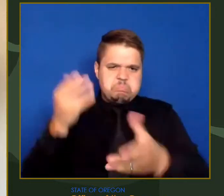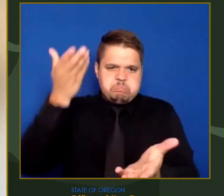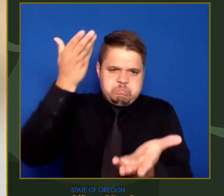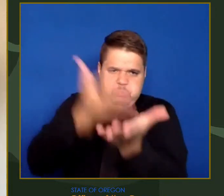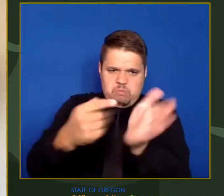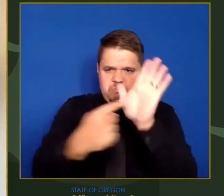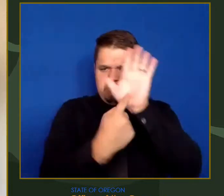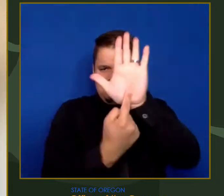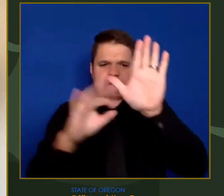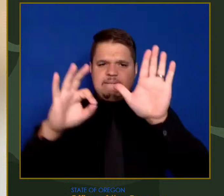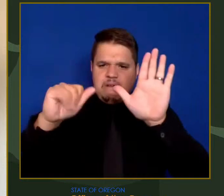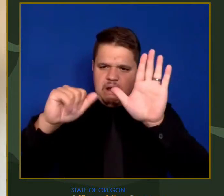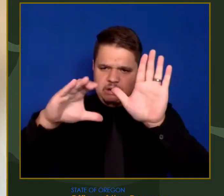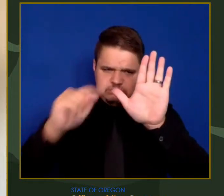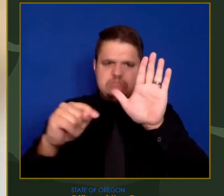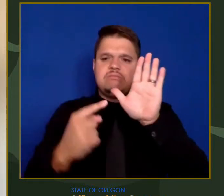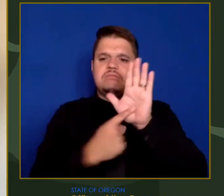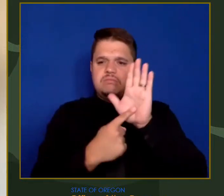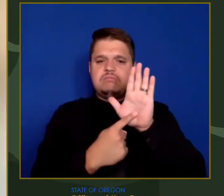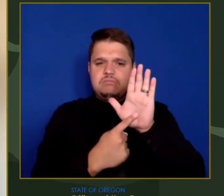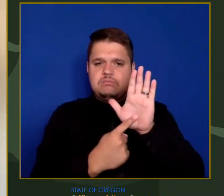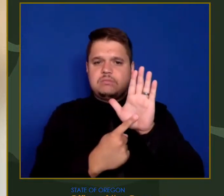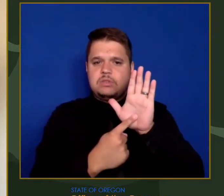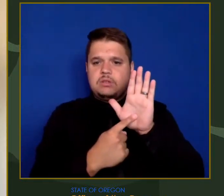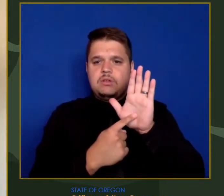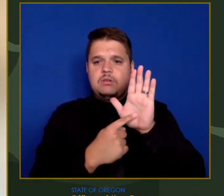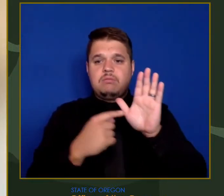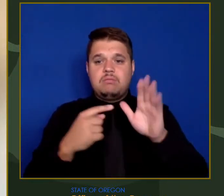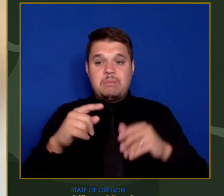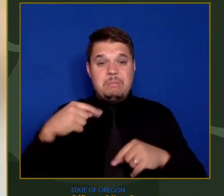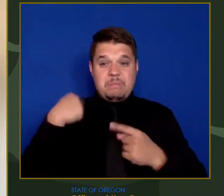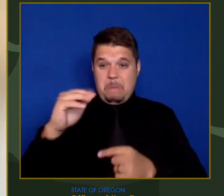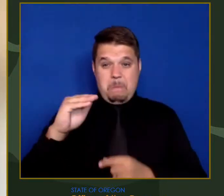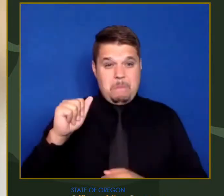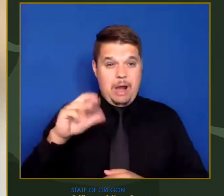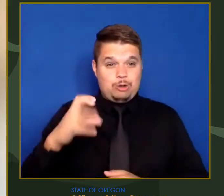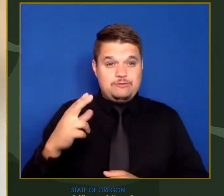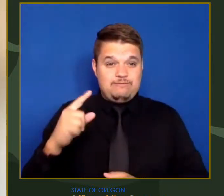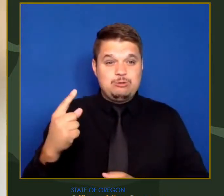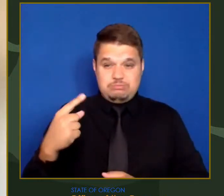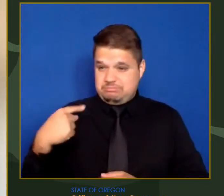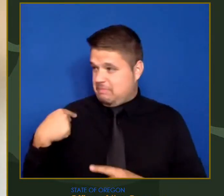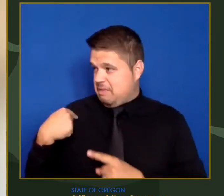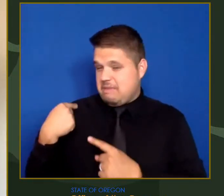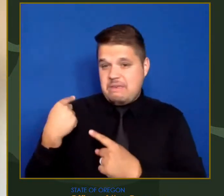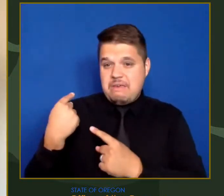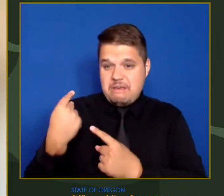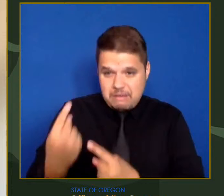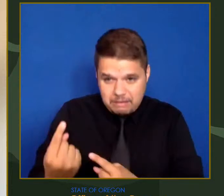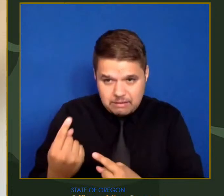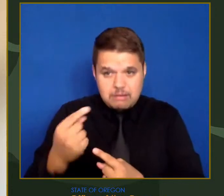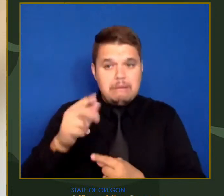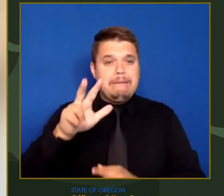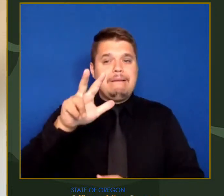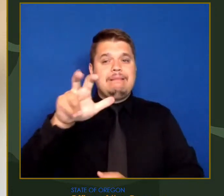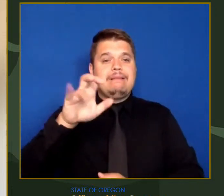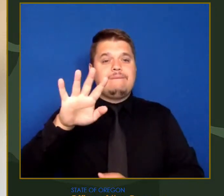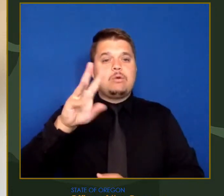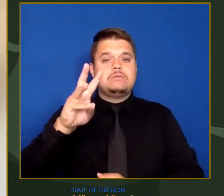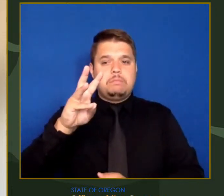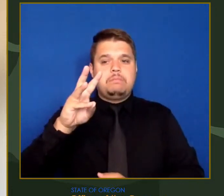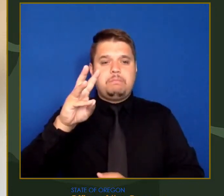from this since March 1st, we've had 346 patients hospitalized for a COVID